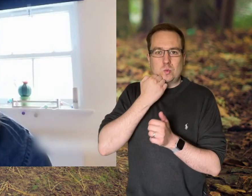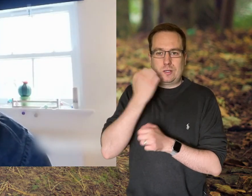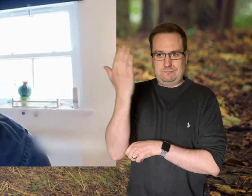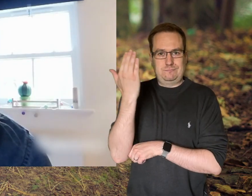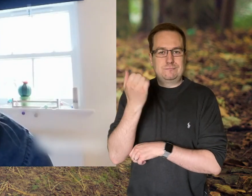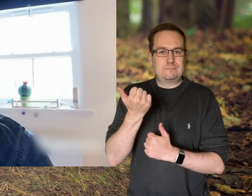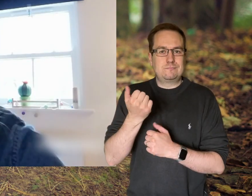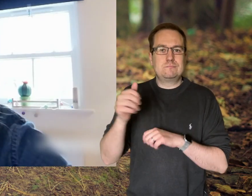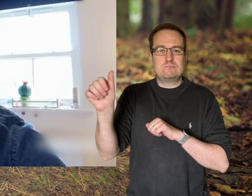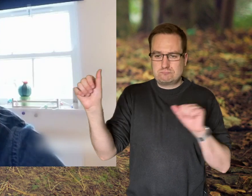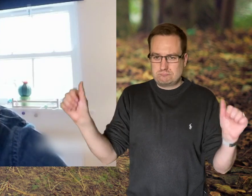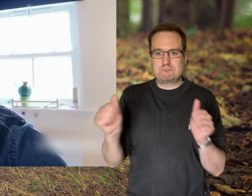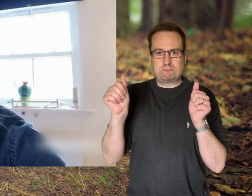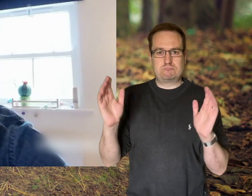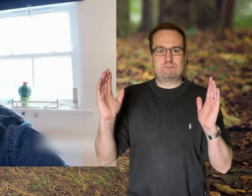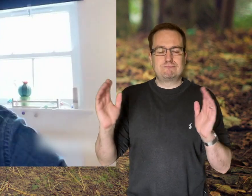Andrew, which is super exciting.